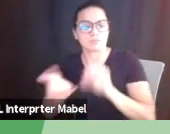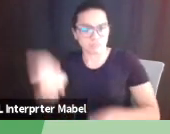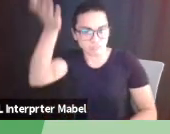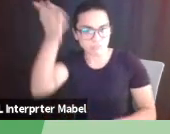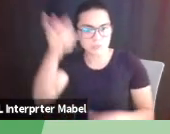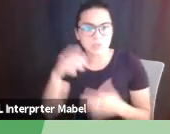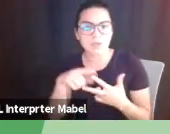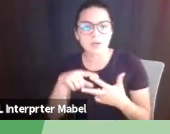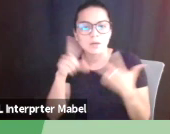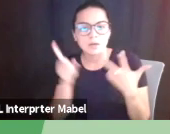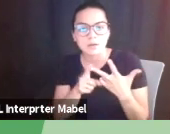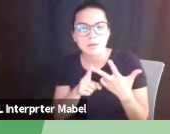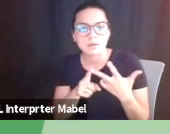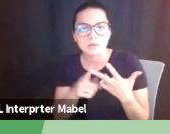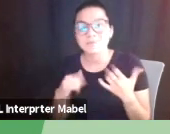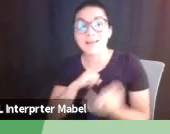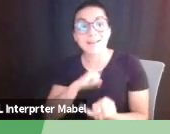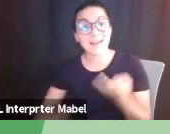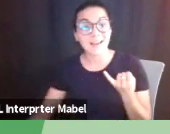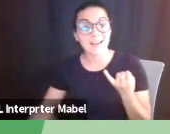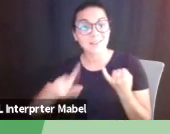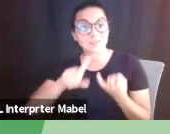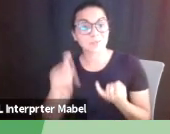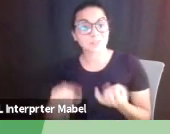and our final question.